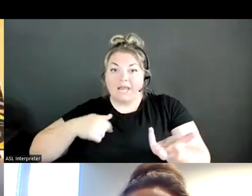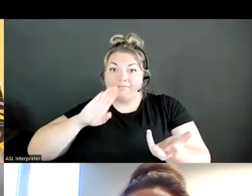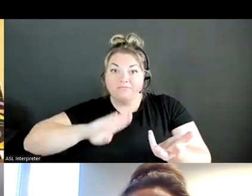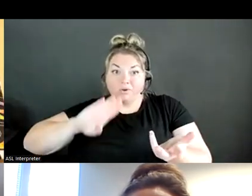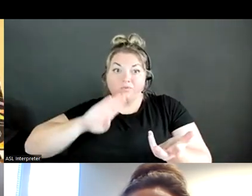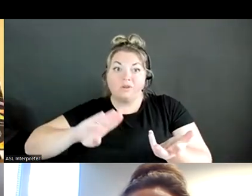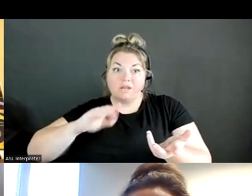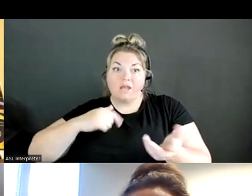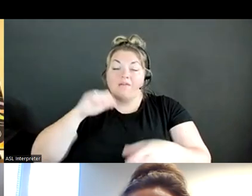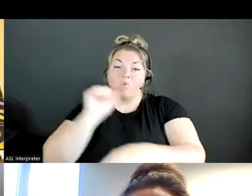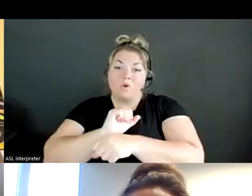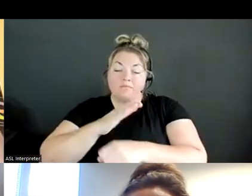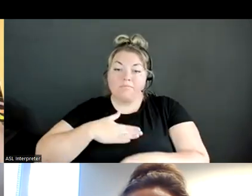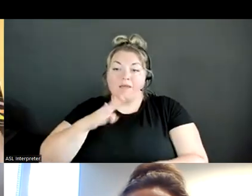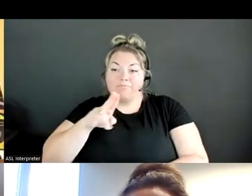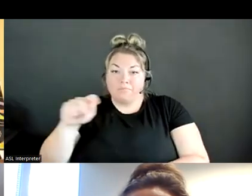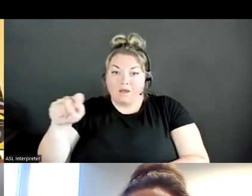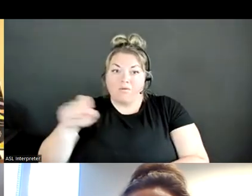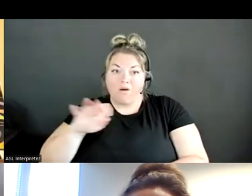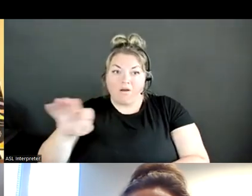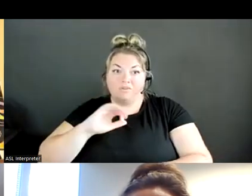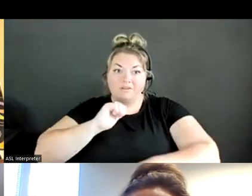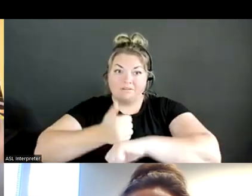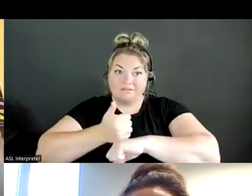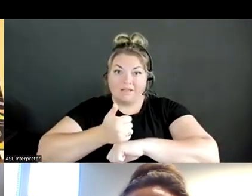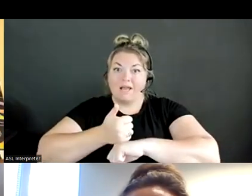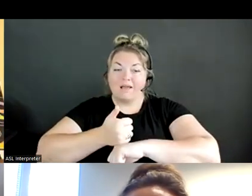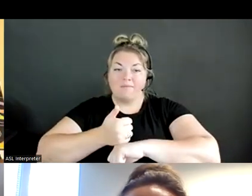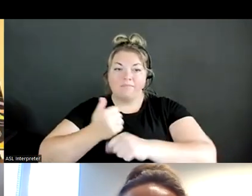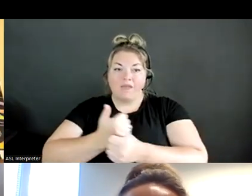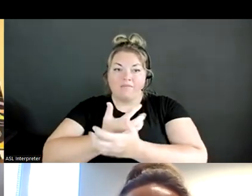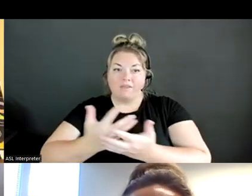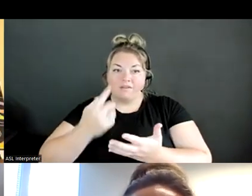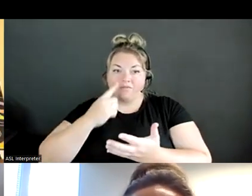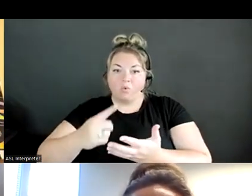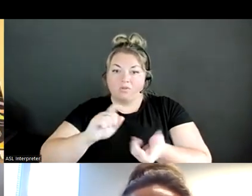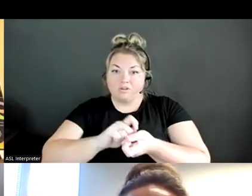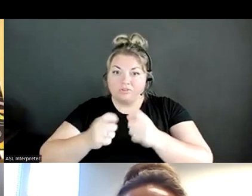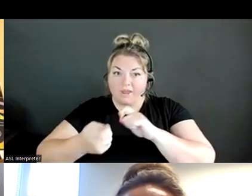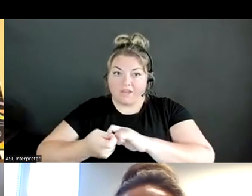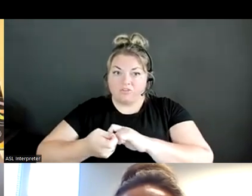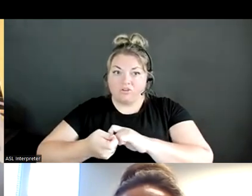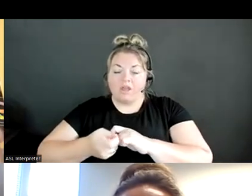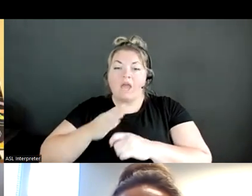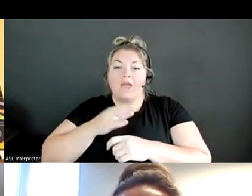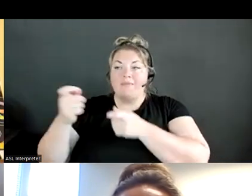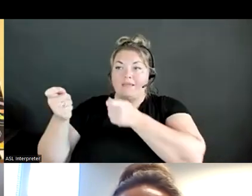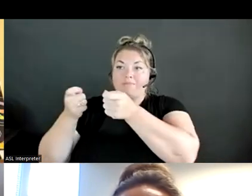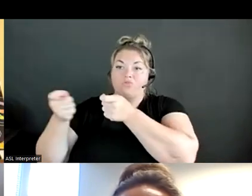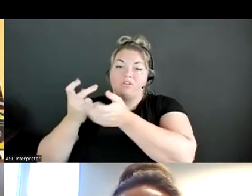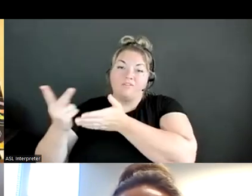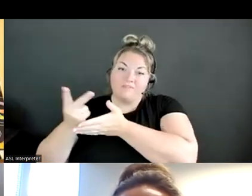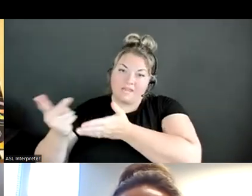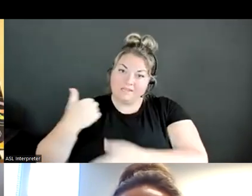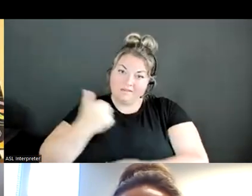and I worked my butt off to set the precedents for the change. And administration is failing